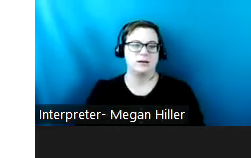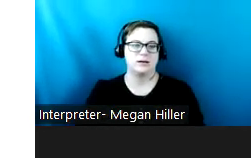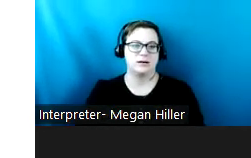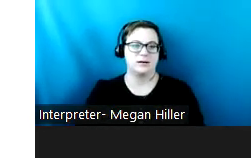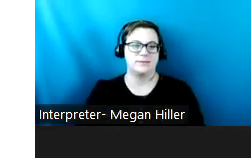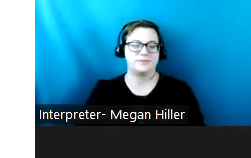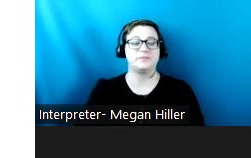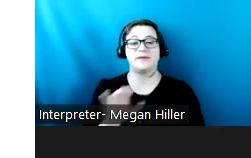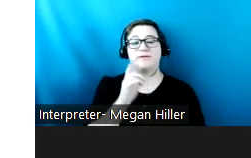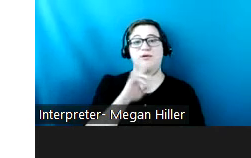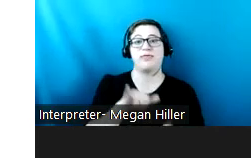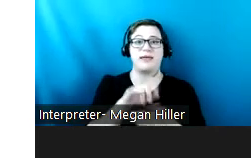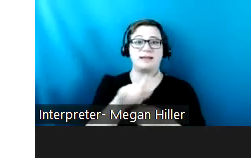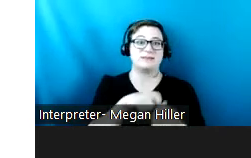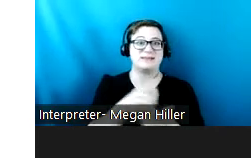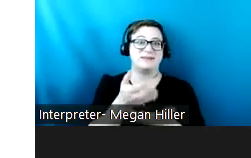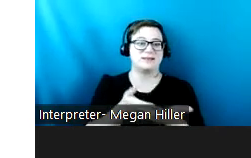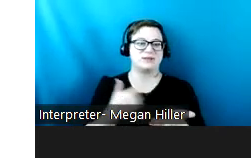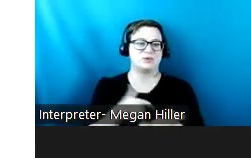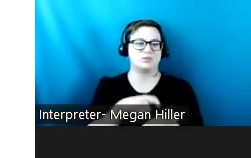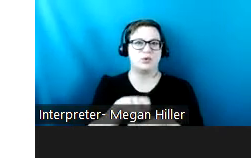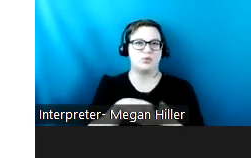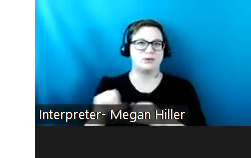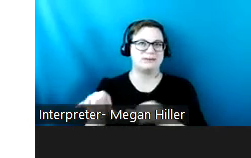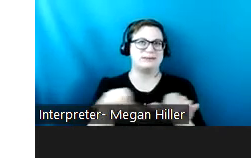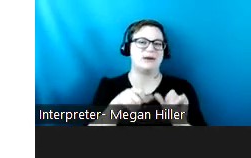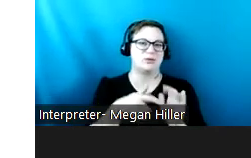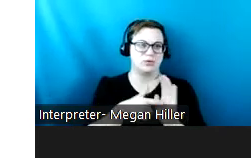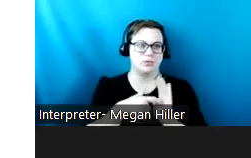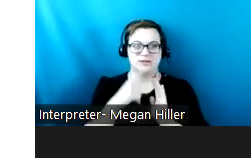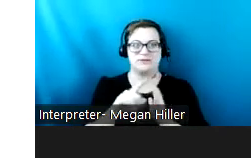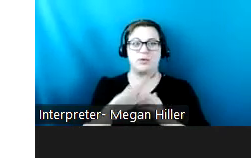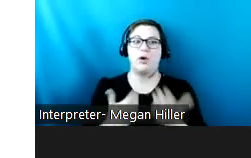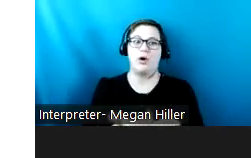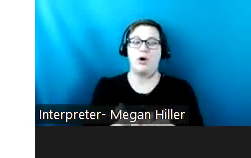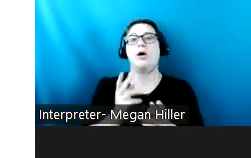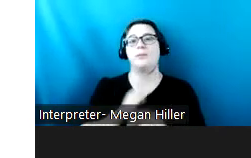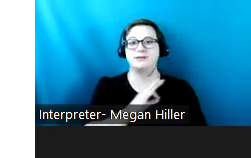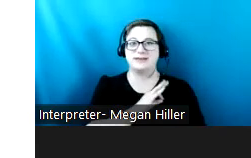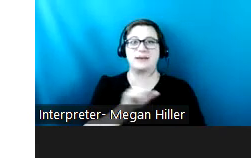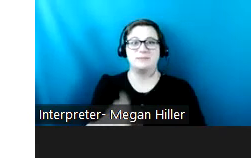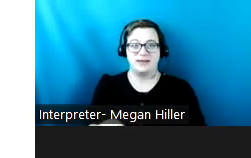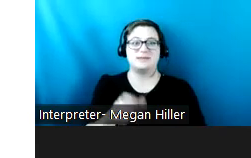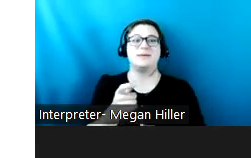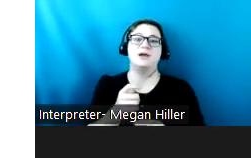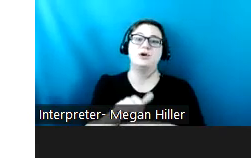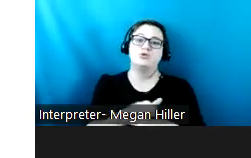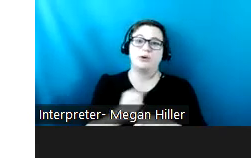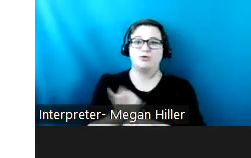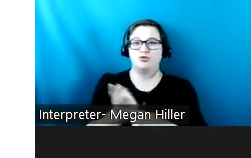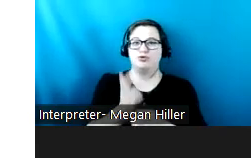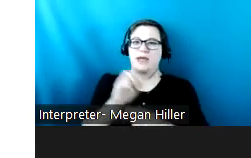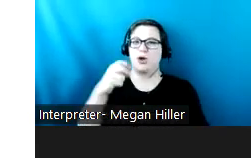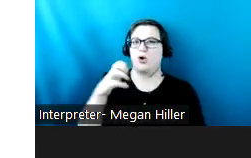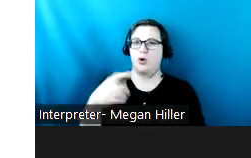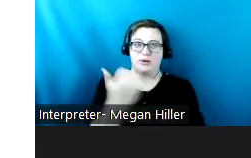particular section, we wrote in some standards around that all personnel must be trained to use the opioid antagonist and recognize symptoms of